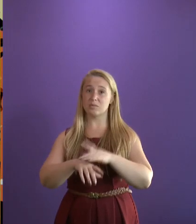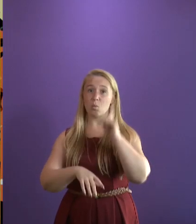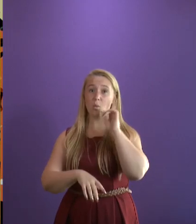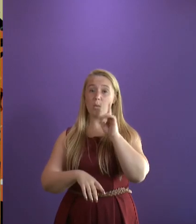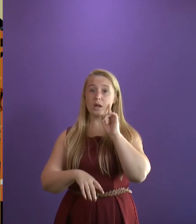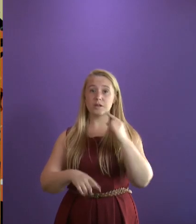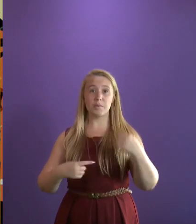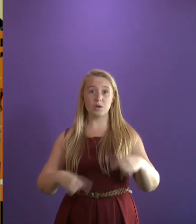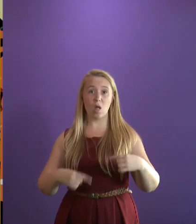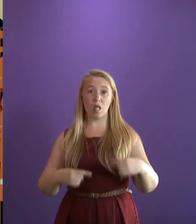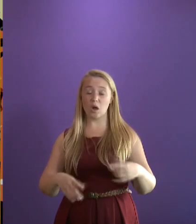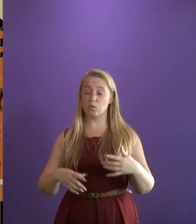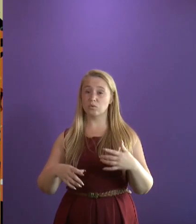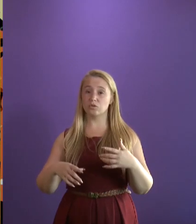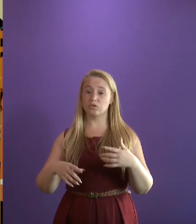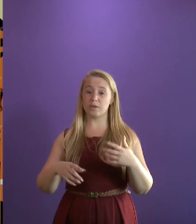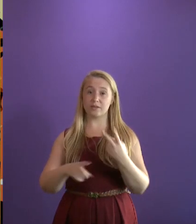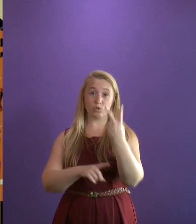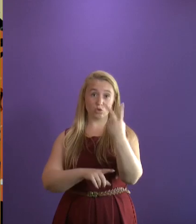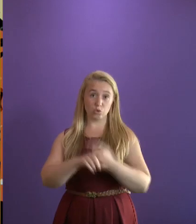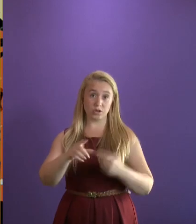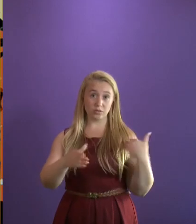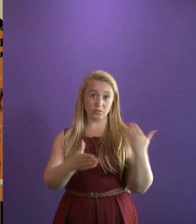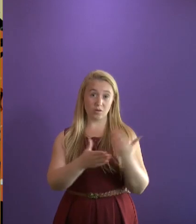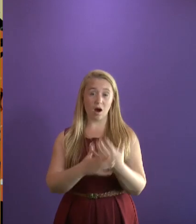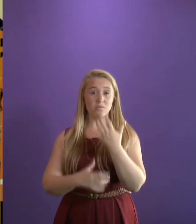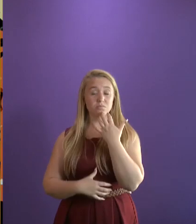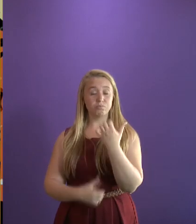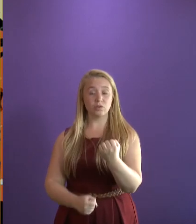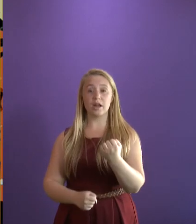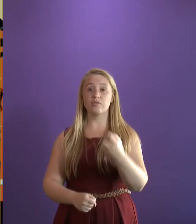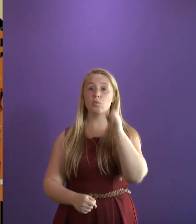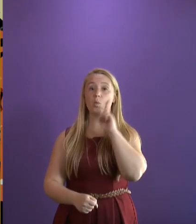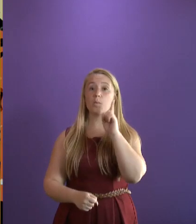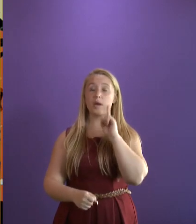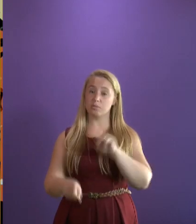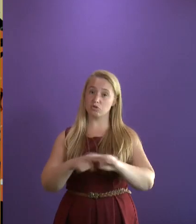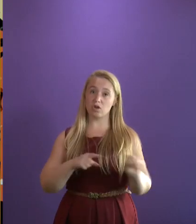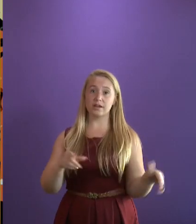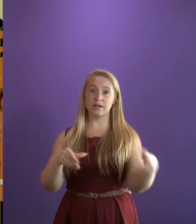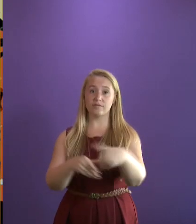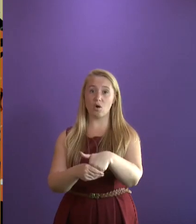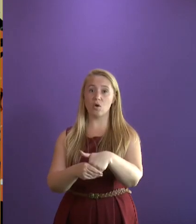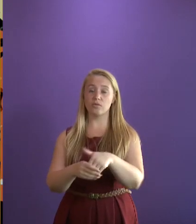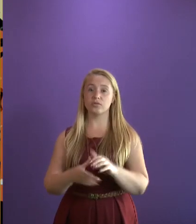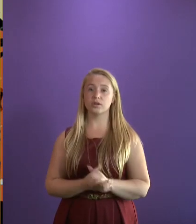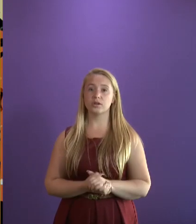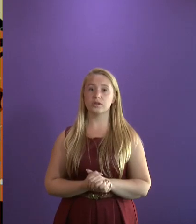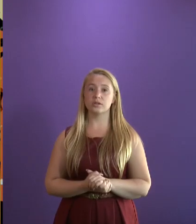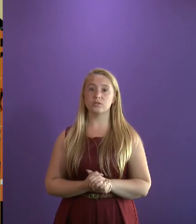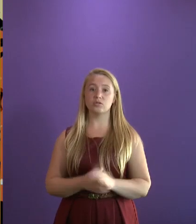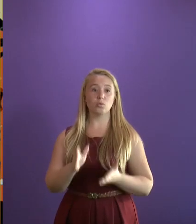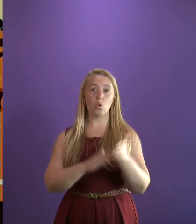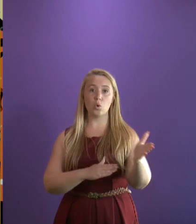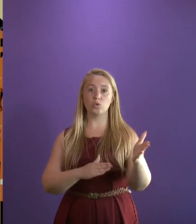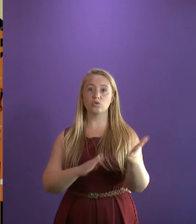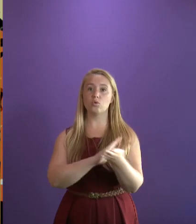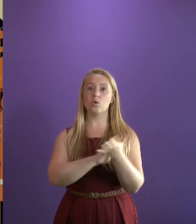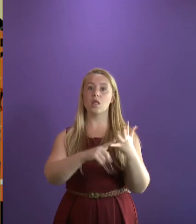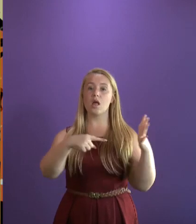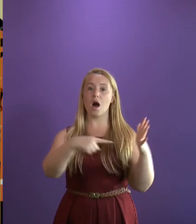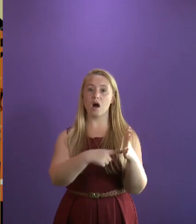it's only in the last 2 years that some very brave women have took the steps to get involved, to go to the hut and drink